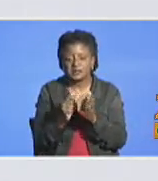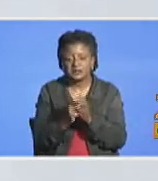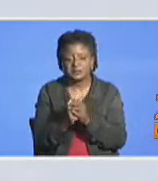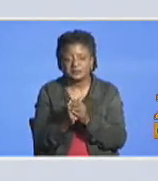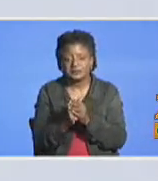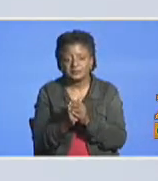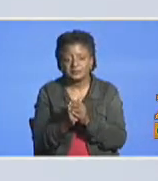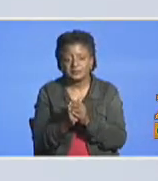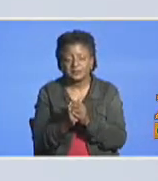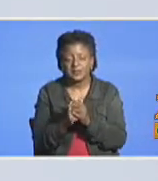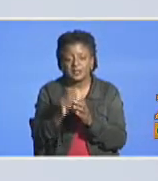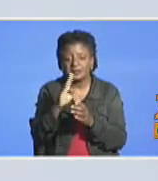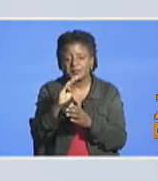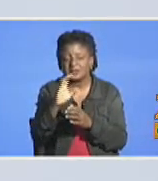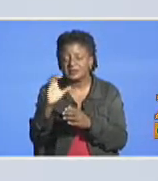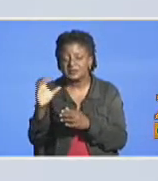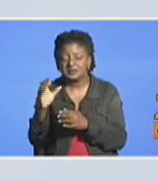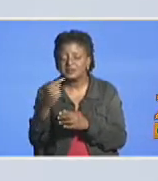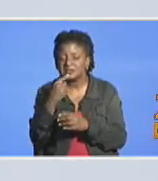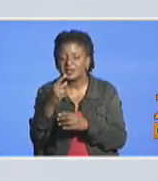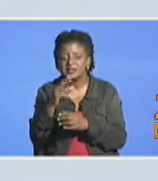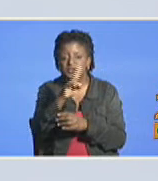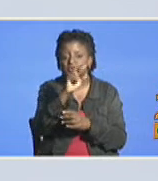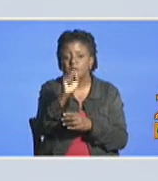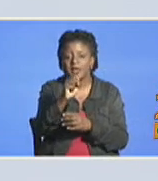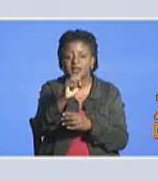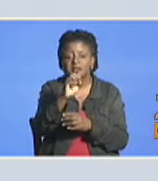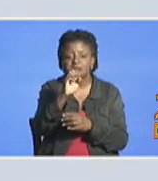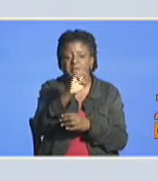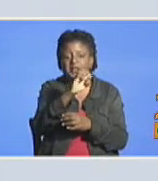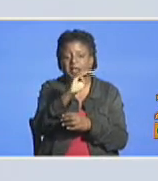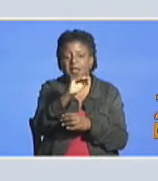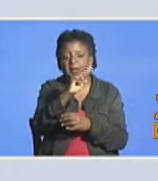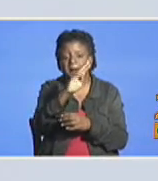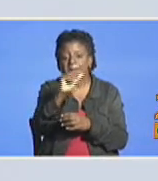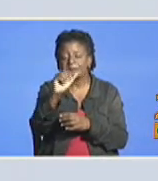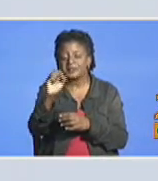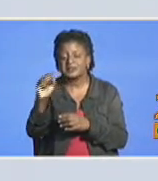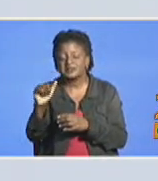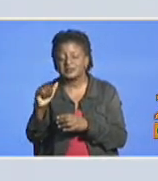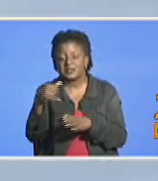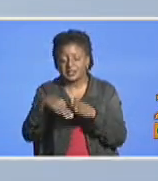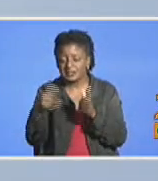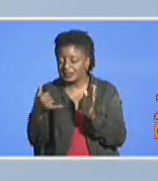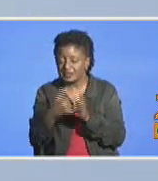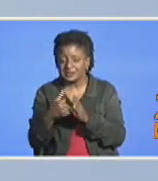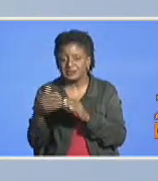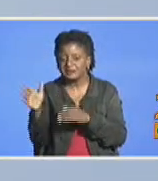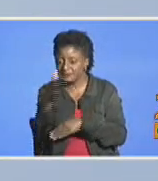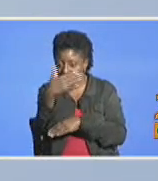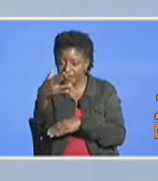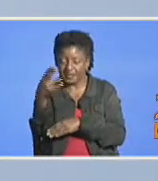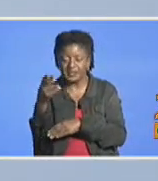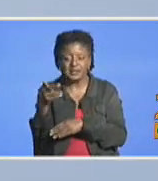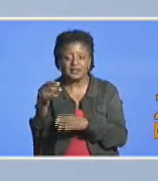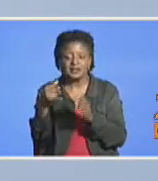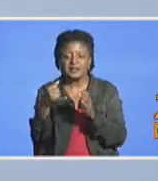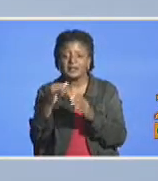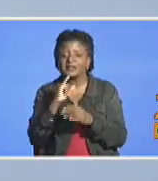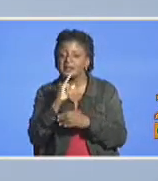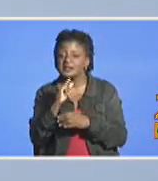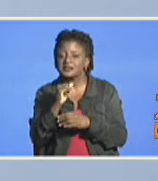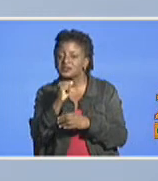That aside, the BCC contends that the U.S. Embassy, in its action, is overreaching in being insensitive to the country regarding